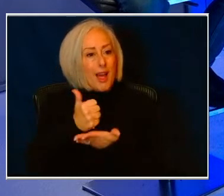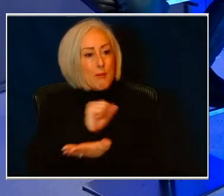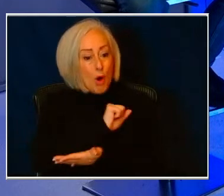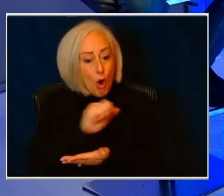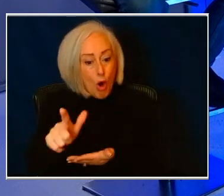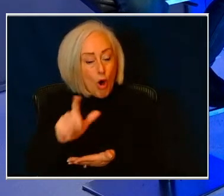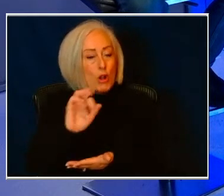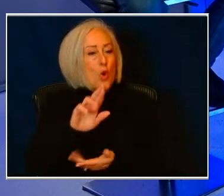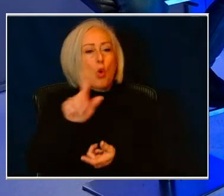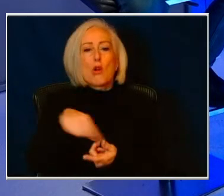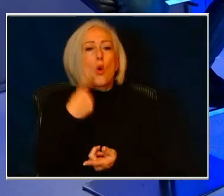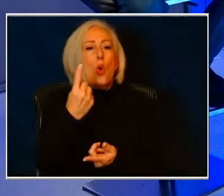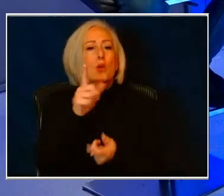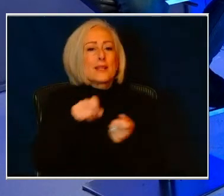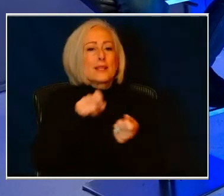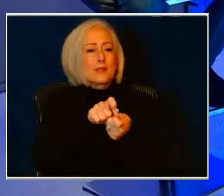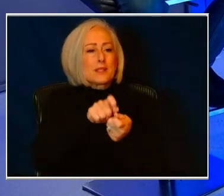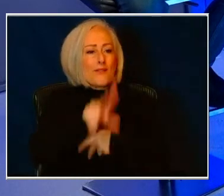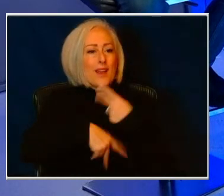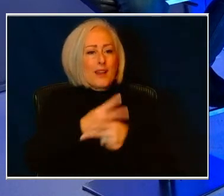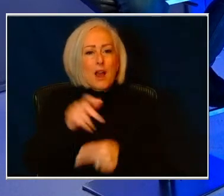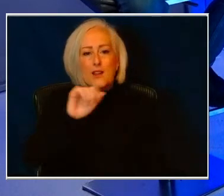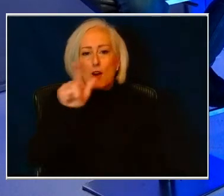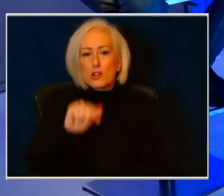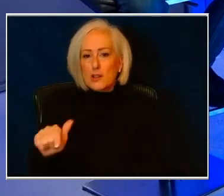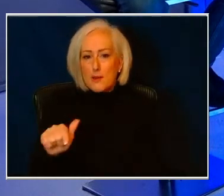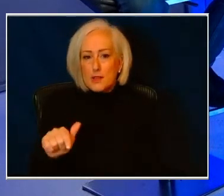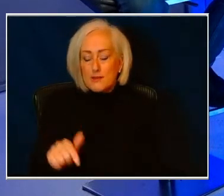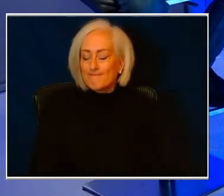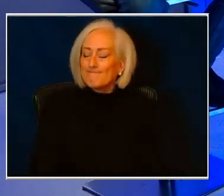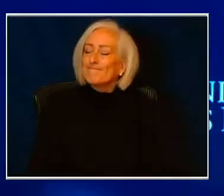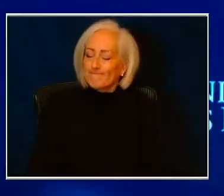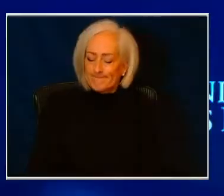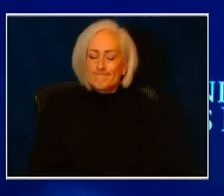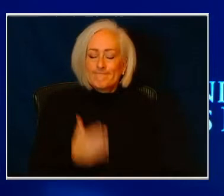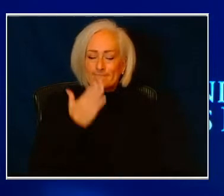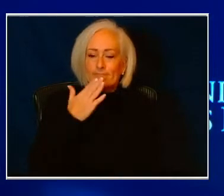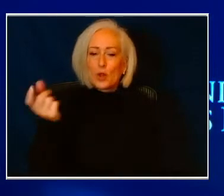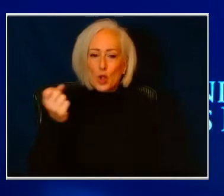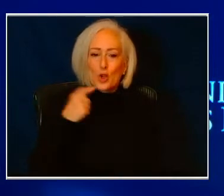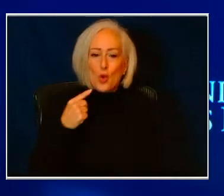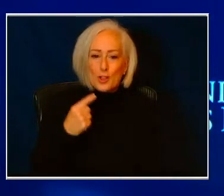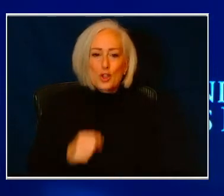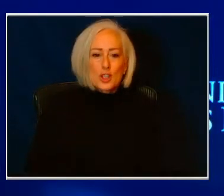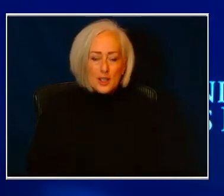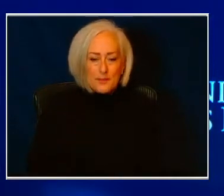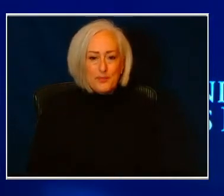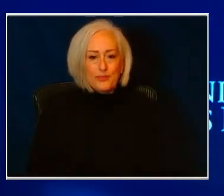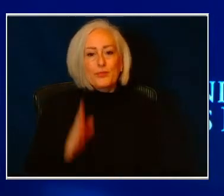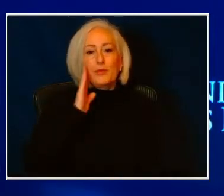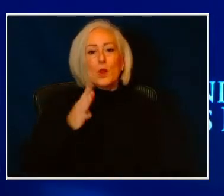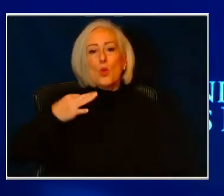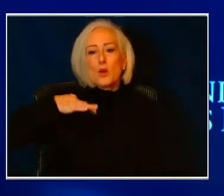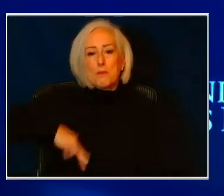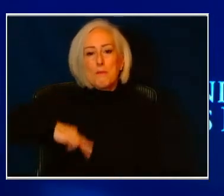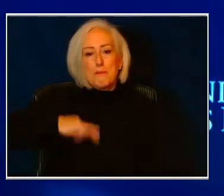certain types or certain folks? Yeah, so great question. It's going to benefit patients that, so it's kind of a narrow